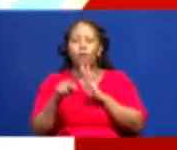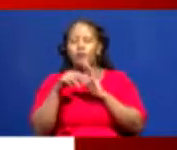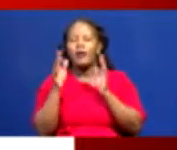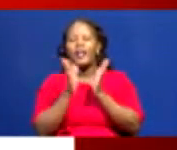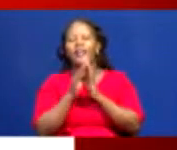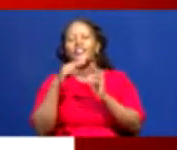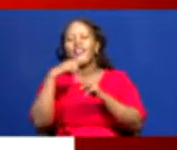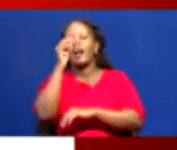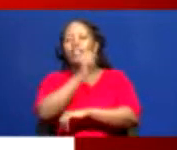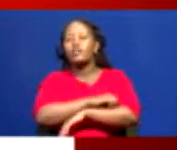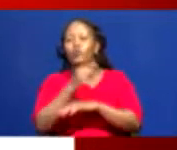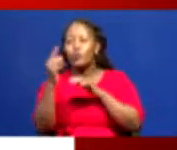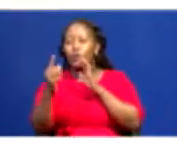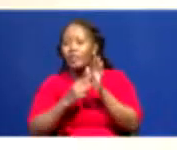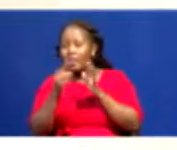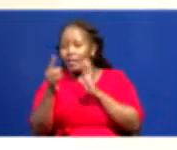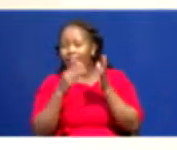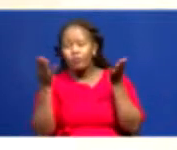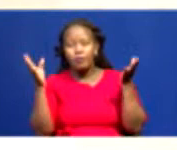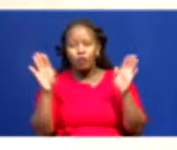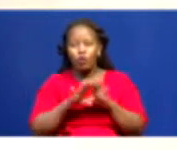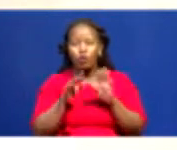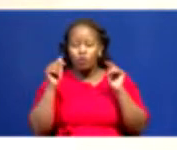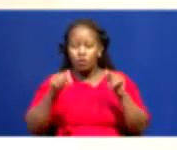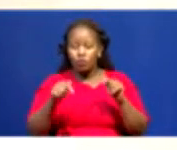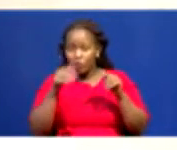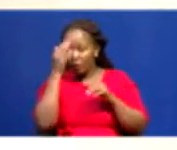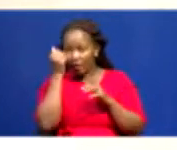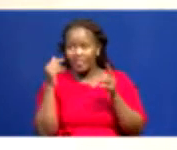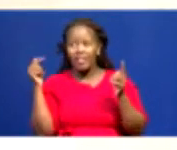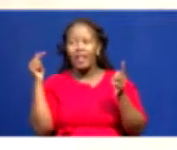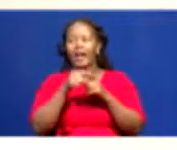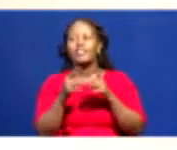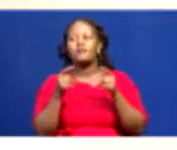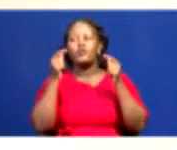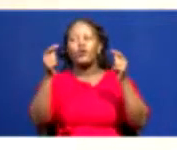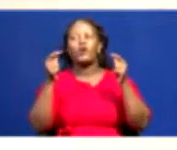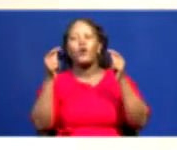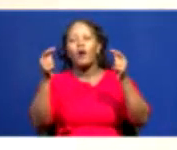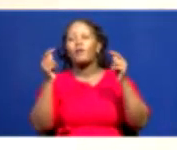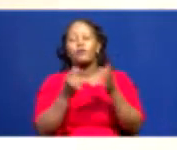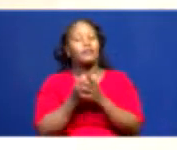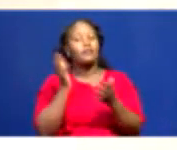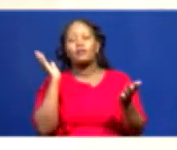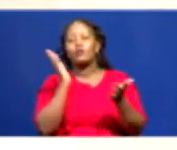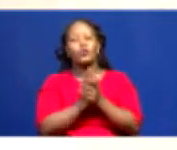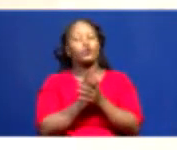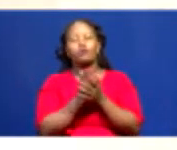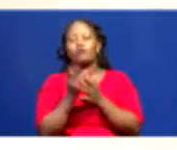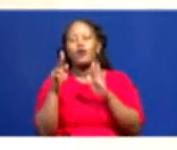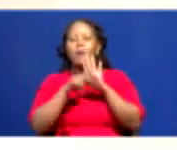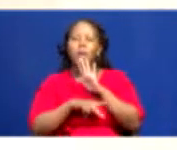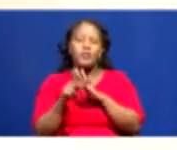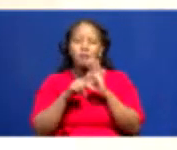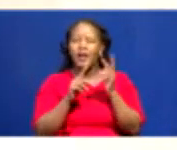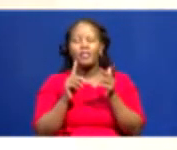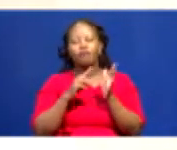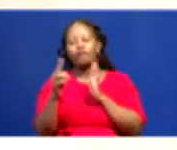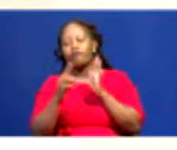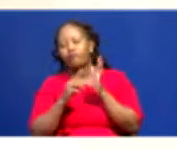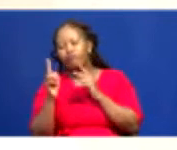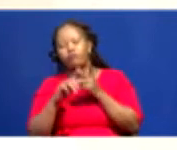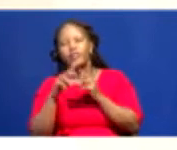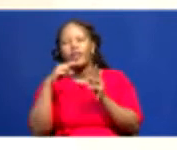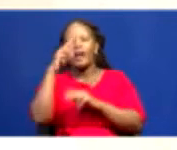schools be closed today following the Azimio la Umoja protest. Indeed, primary schools, secondary schools, all day